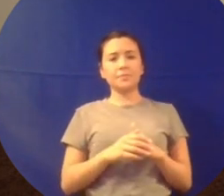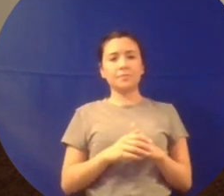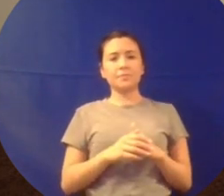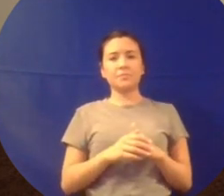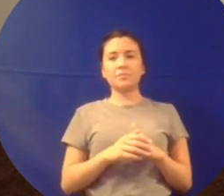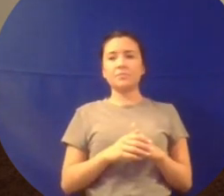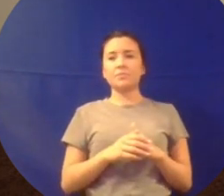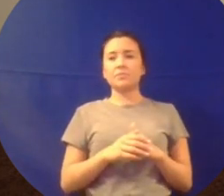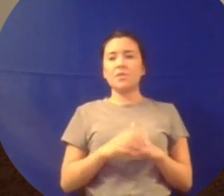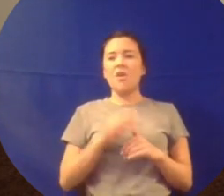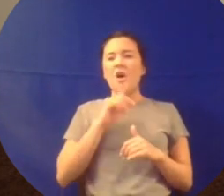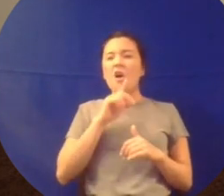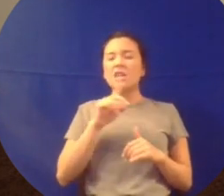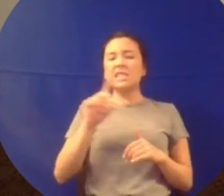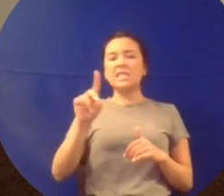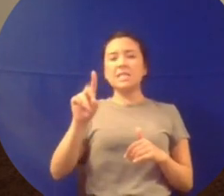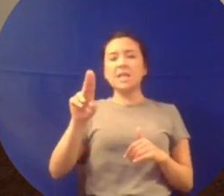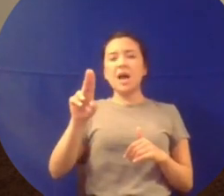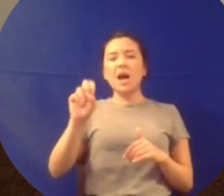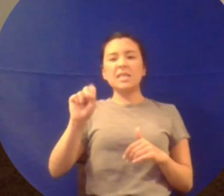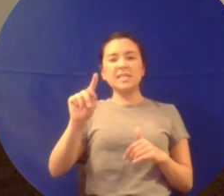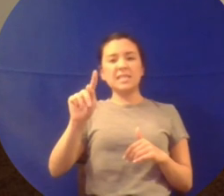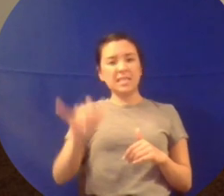are dusty kinds of sins,